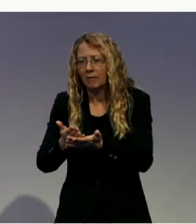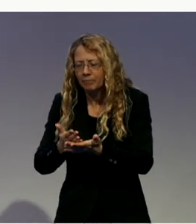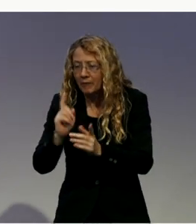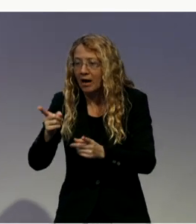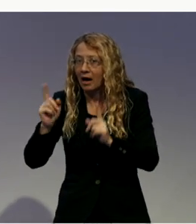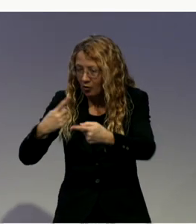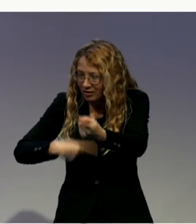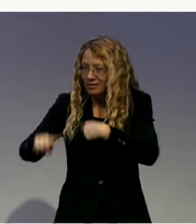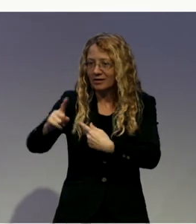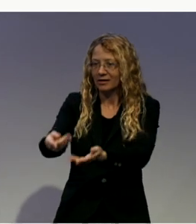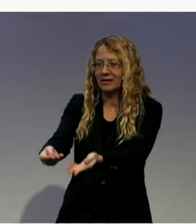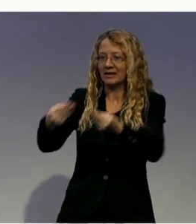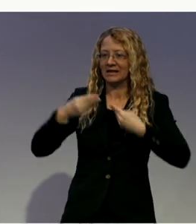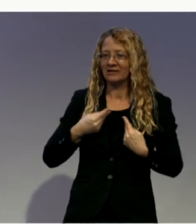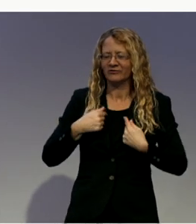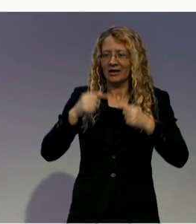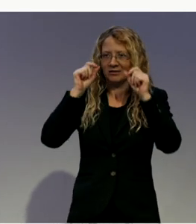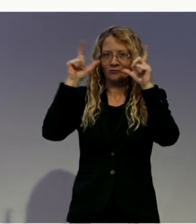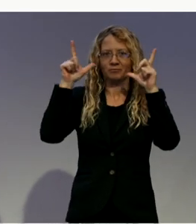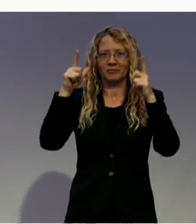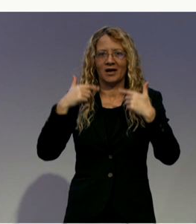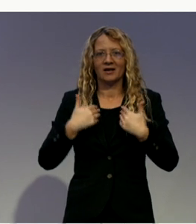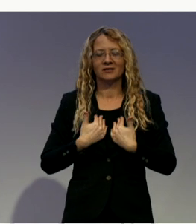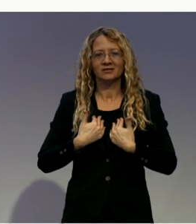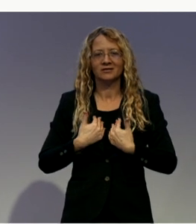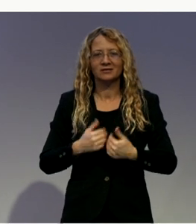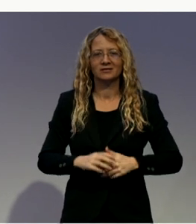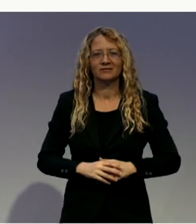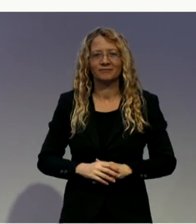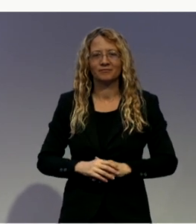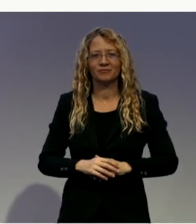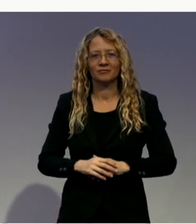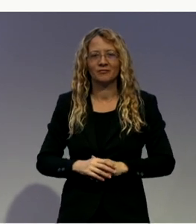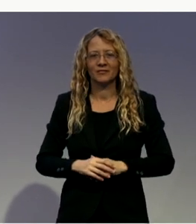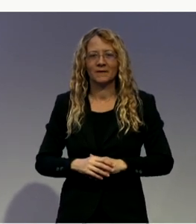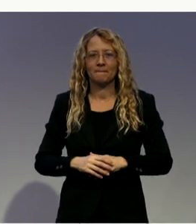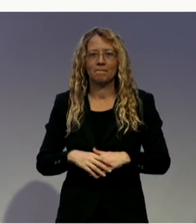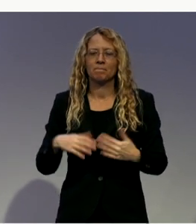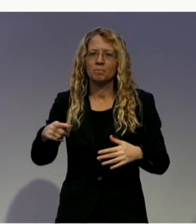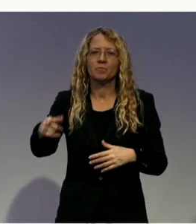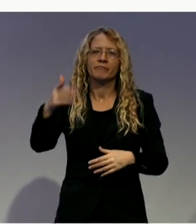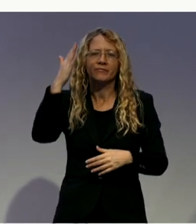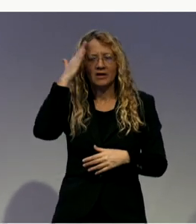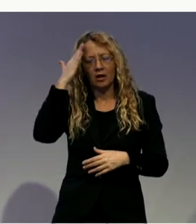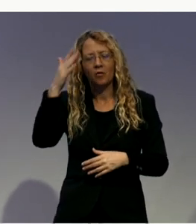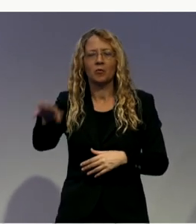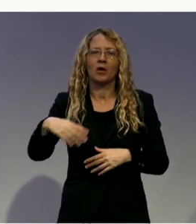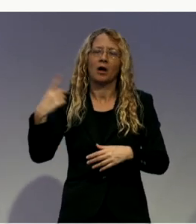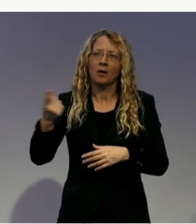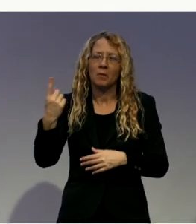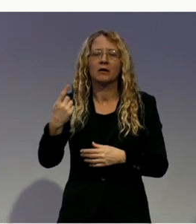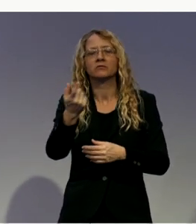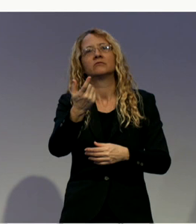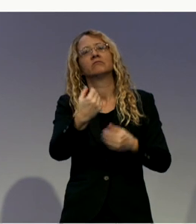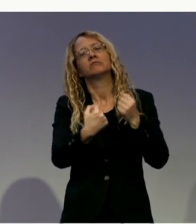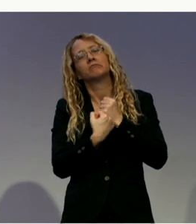they just don't understand my question, because they got used that they have to be supported all the time. They have